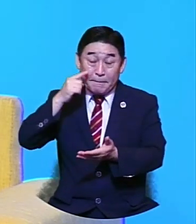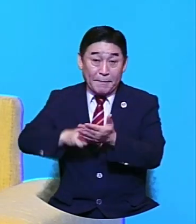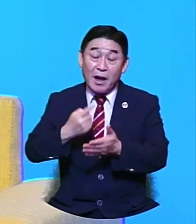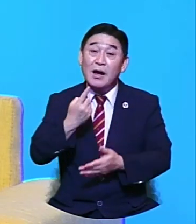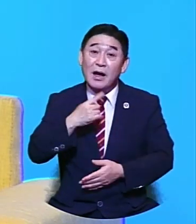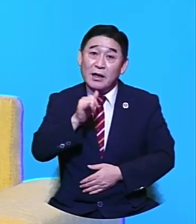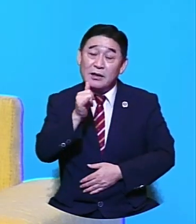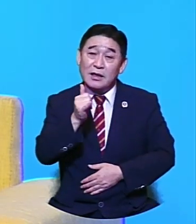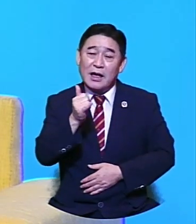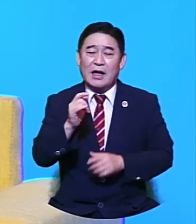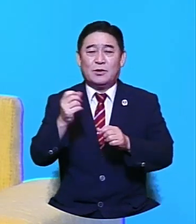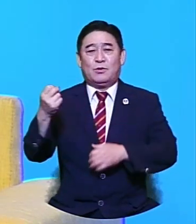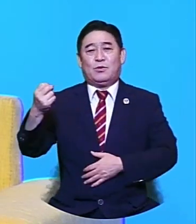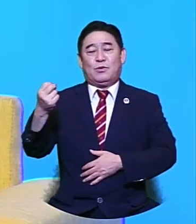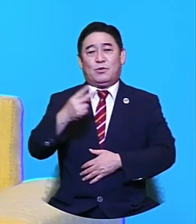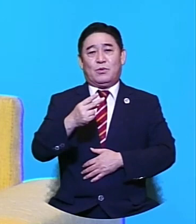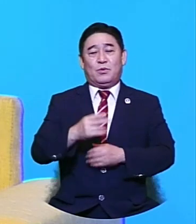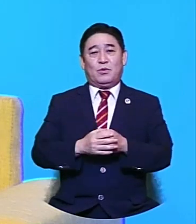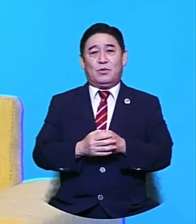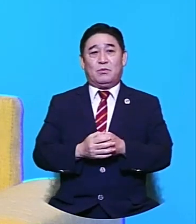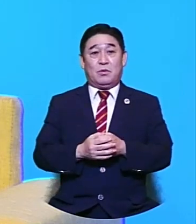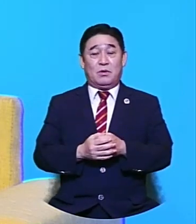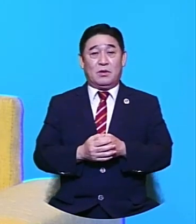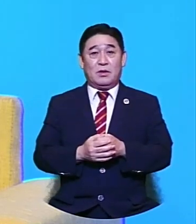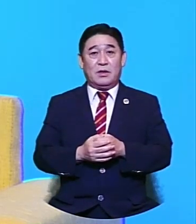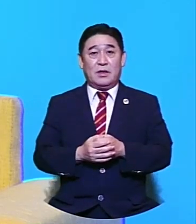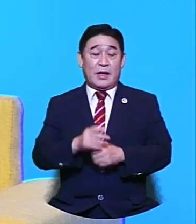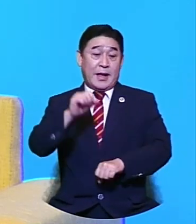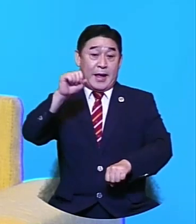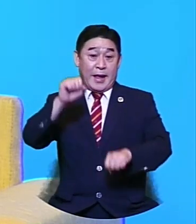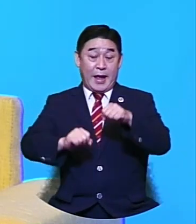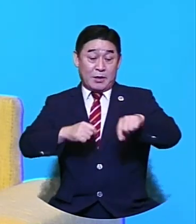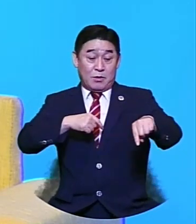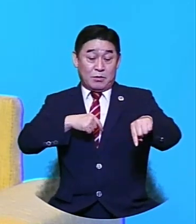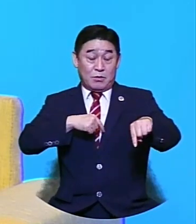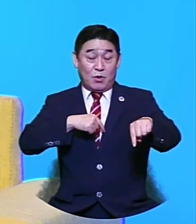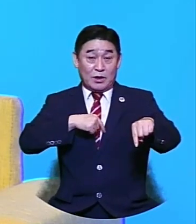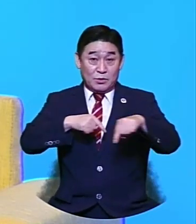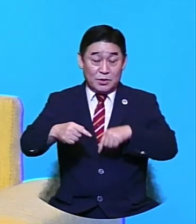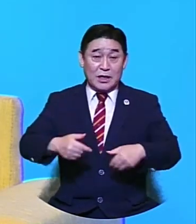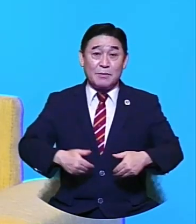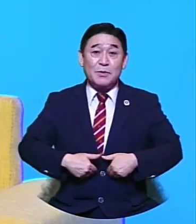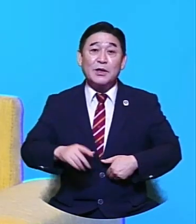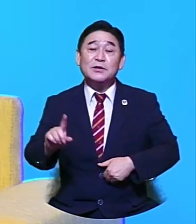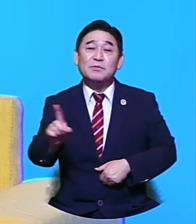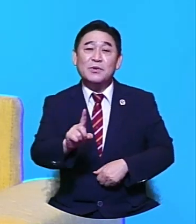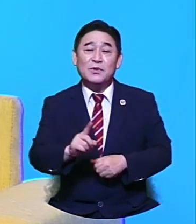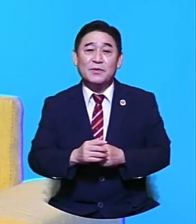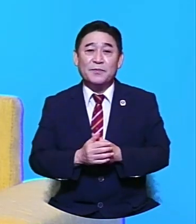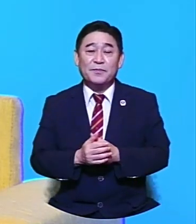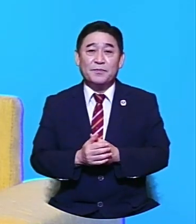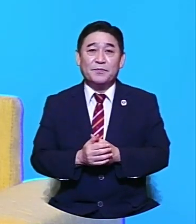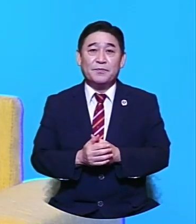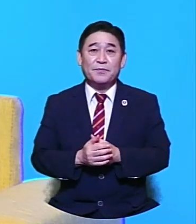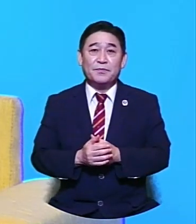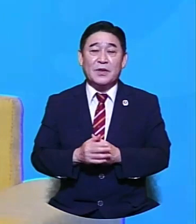action areas have been identified? Chris? It's too